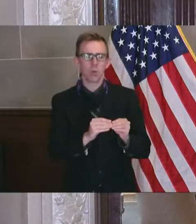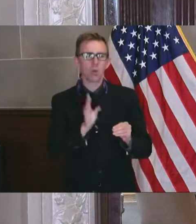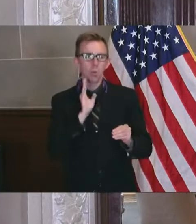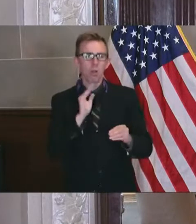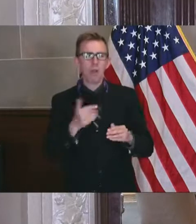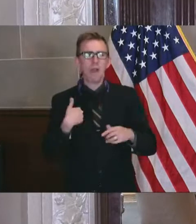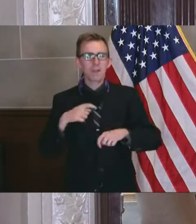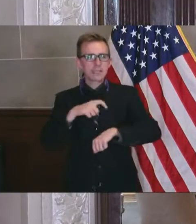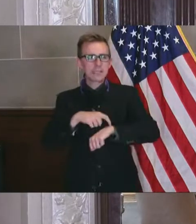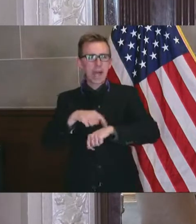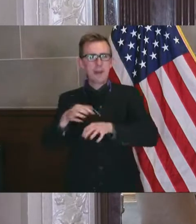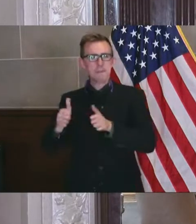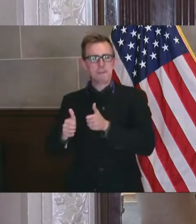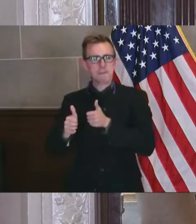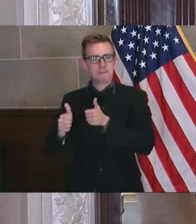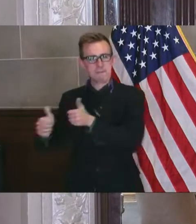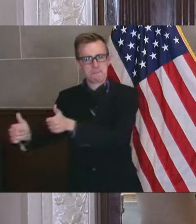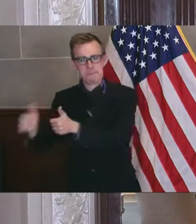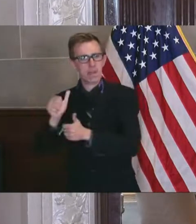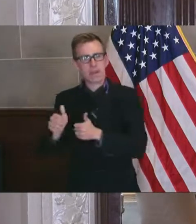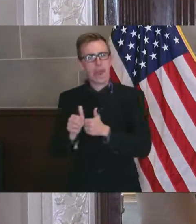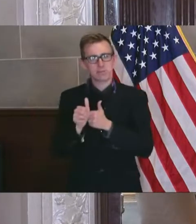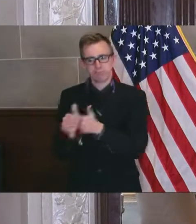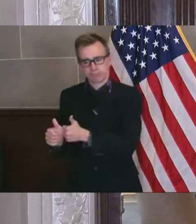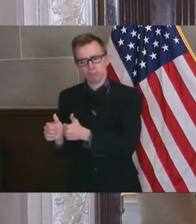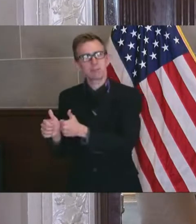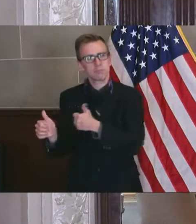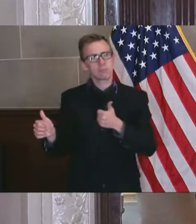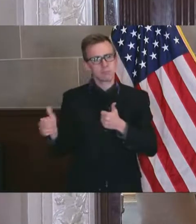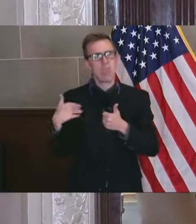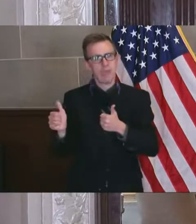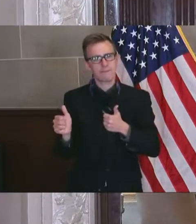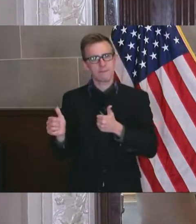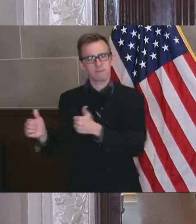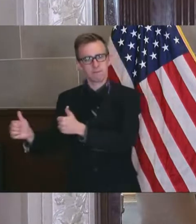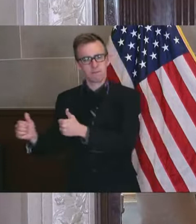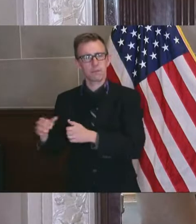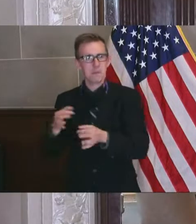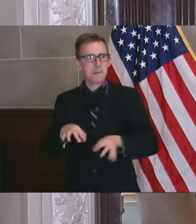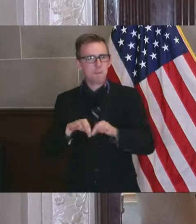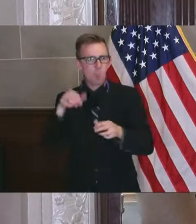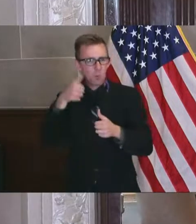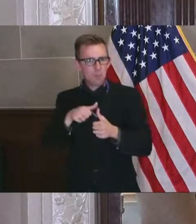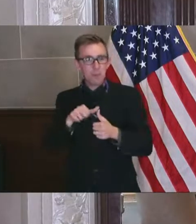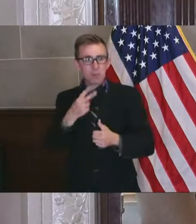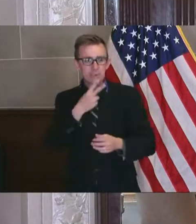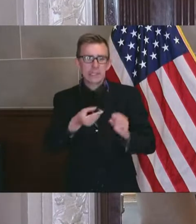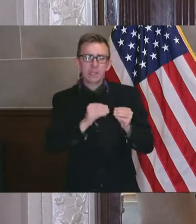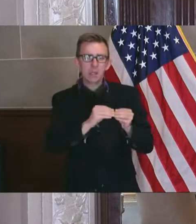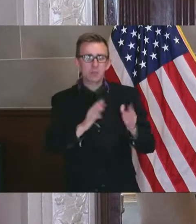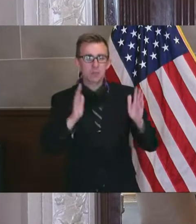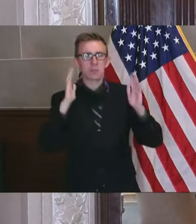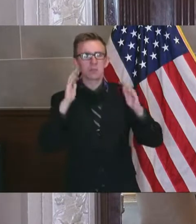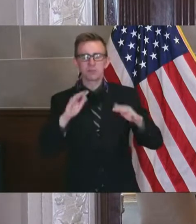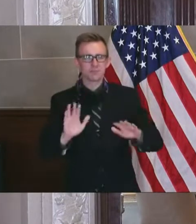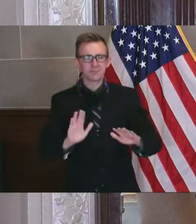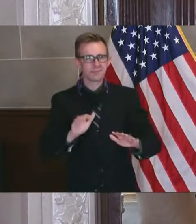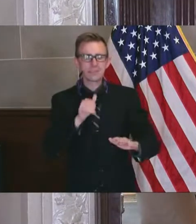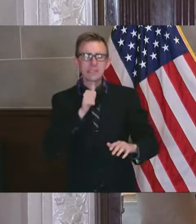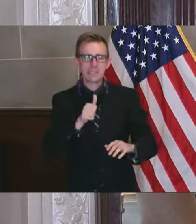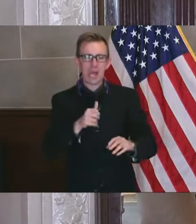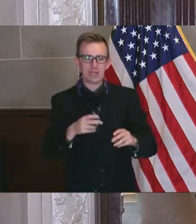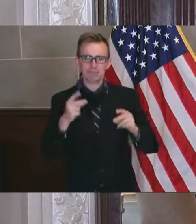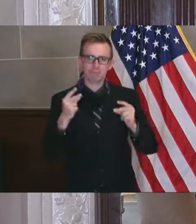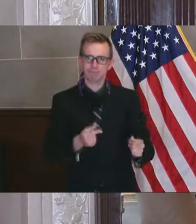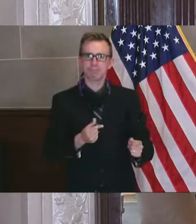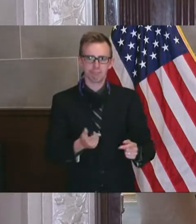time delay on when we get those results. So there is going to be spikes in that. So I think it's important for people to understand that and to know that. And again, the more testing we